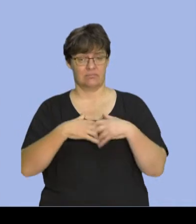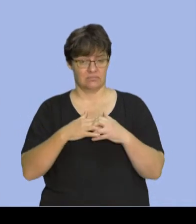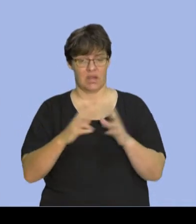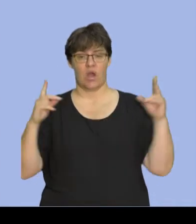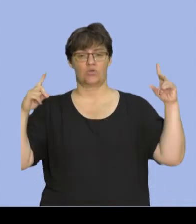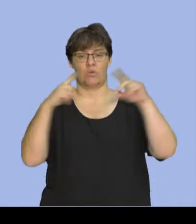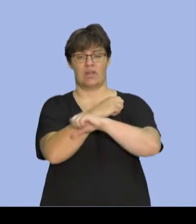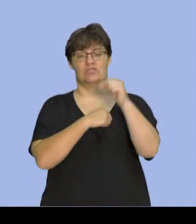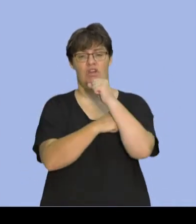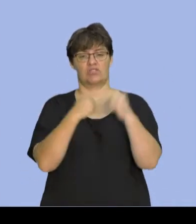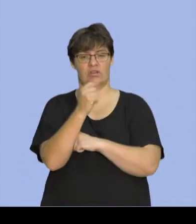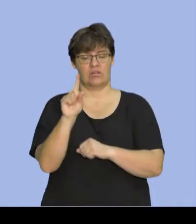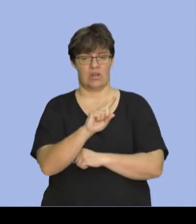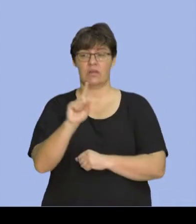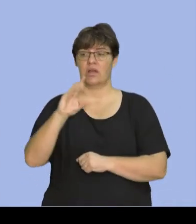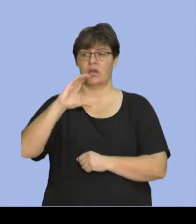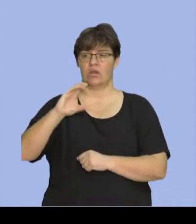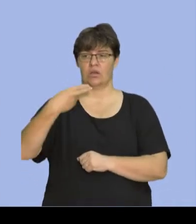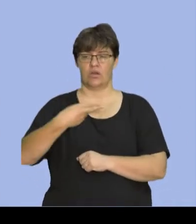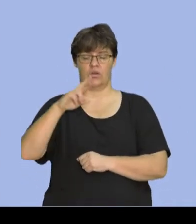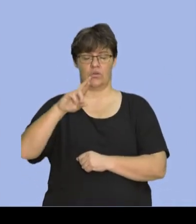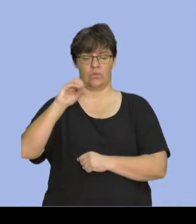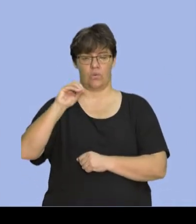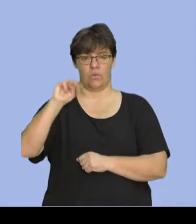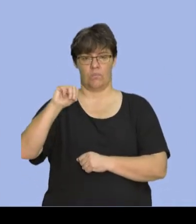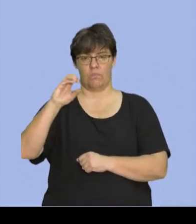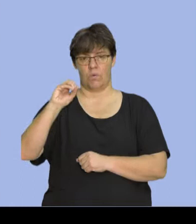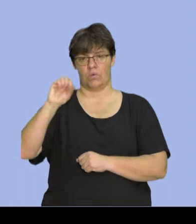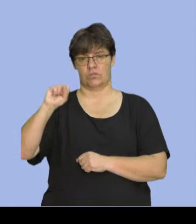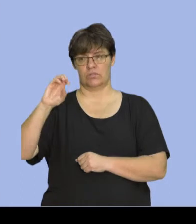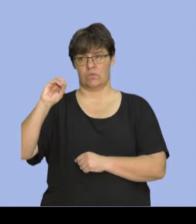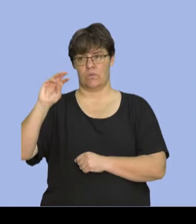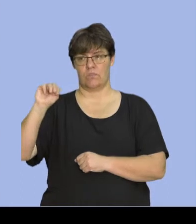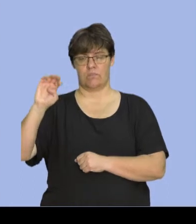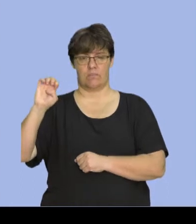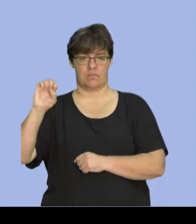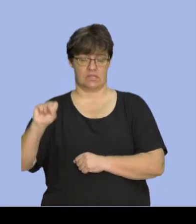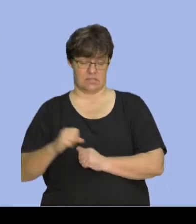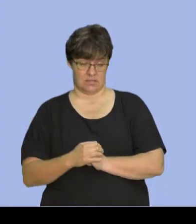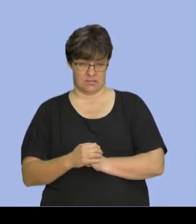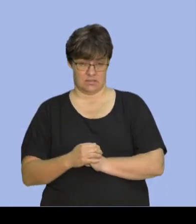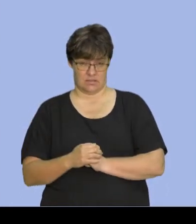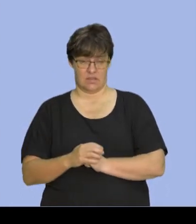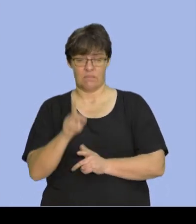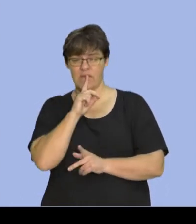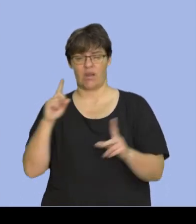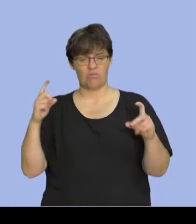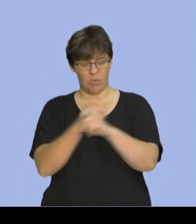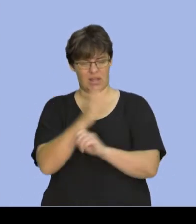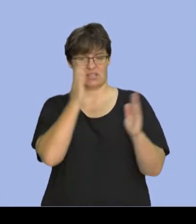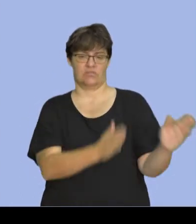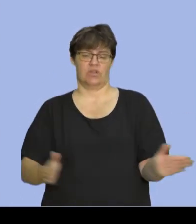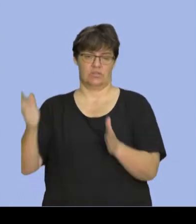structures known as chromosomes. So this starts wrapping itself into a complex arrangement, which